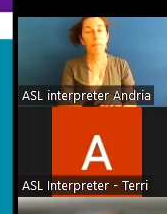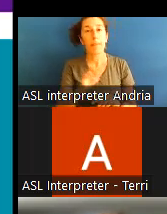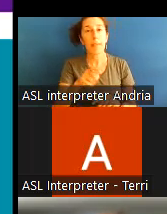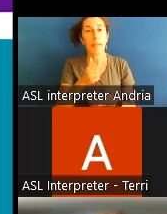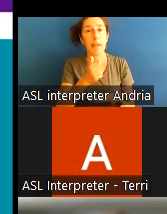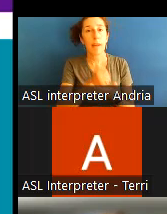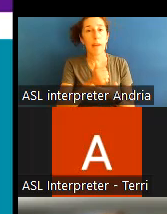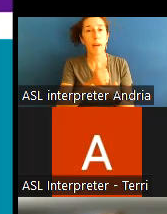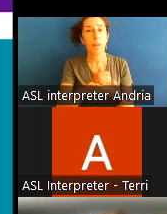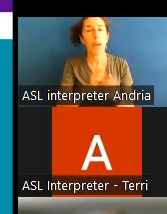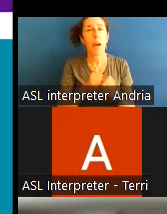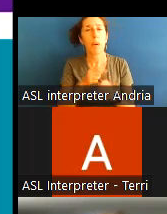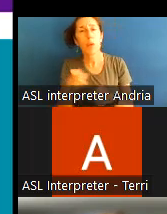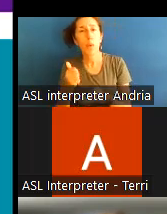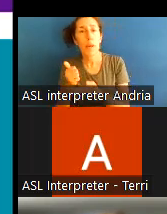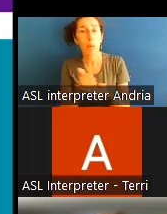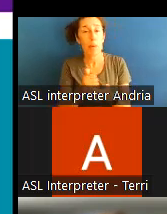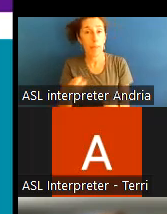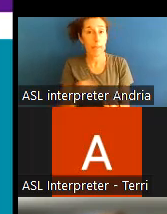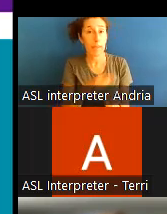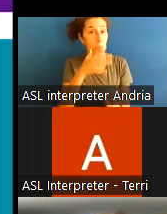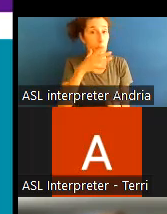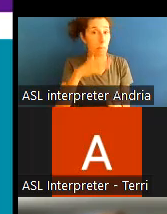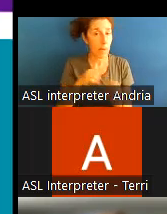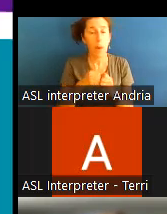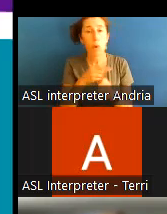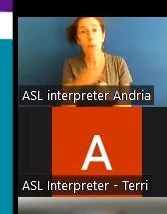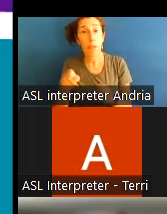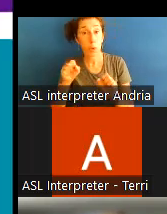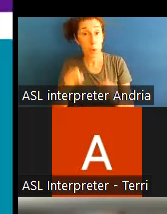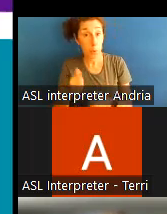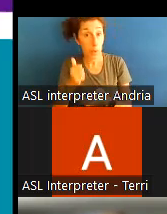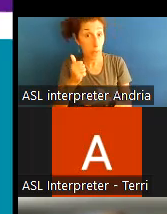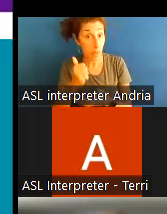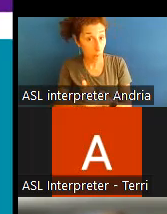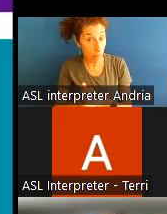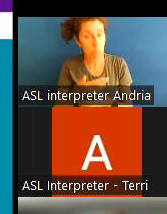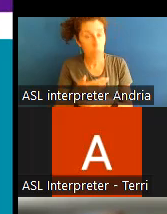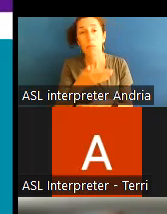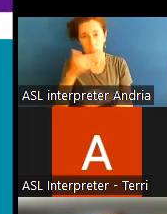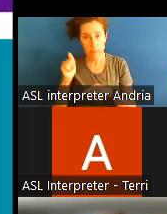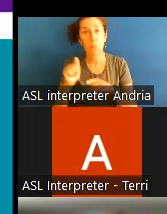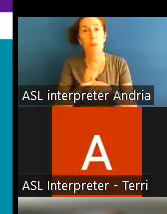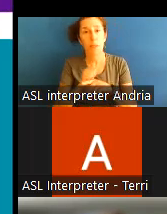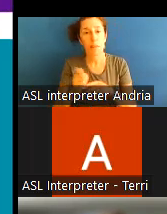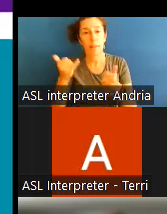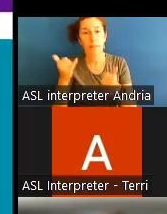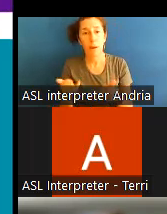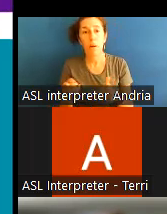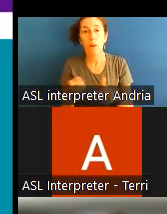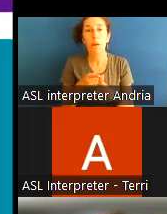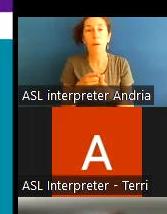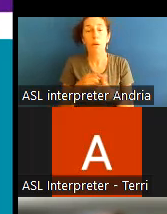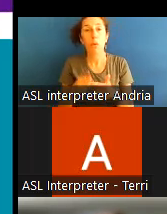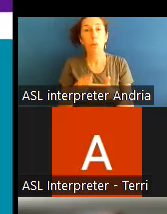So the first thing they need is for you to not dismiss it. Apparently that was a major